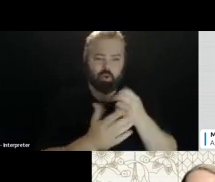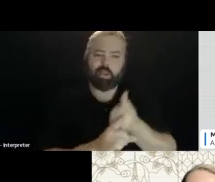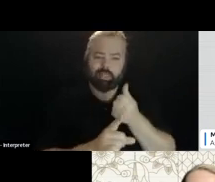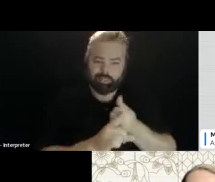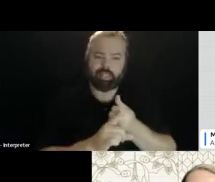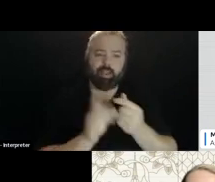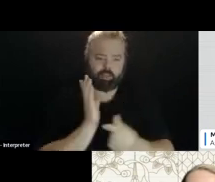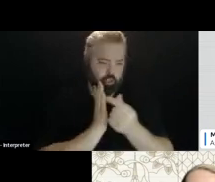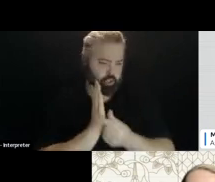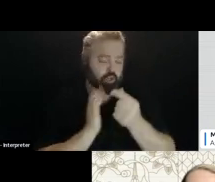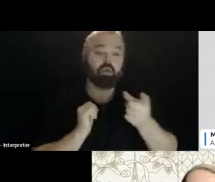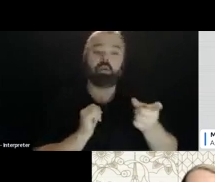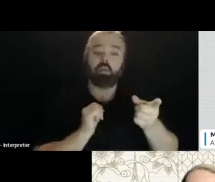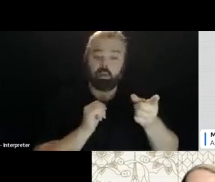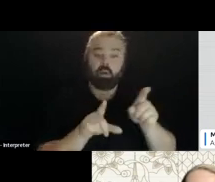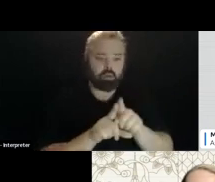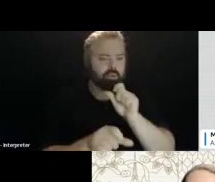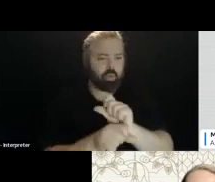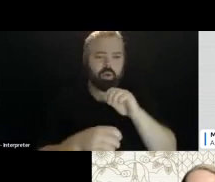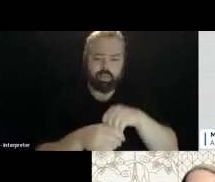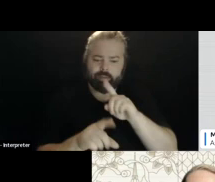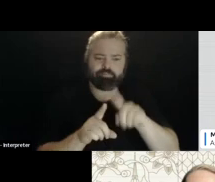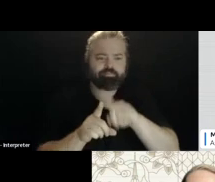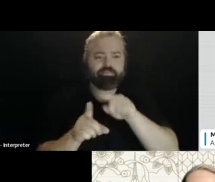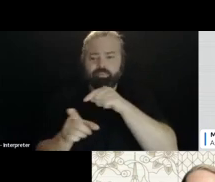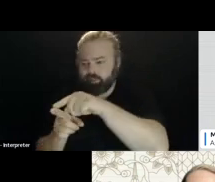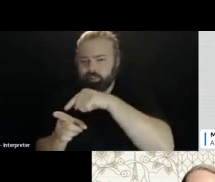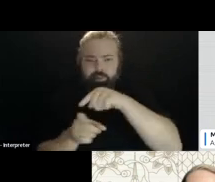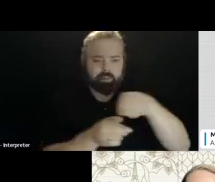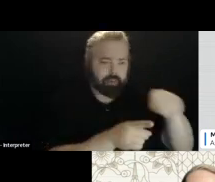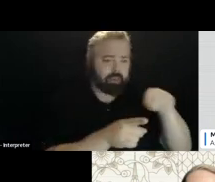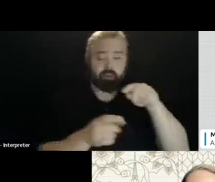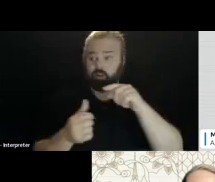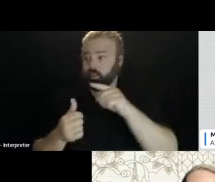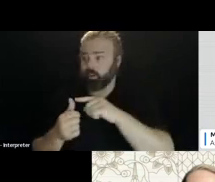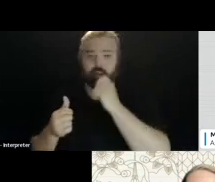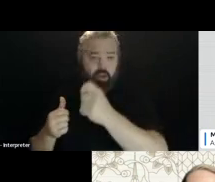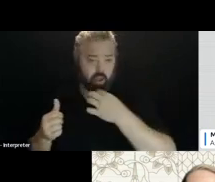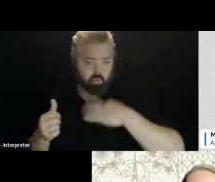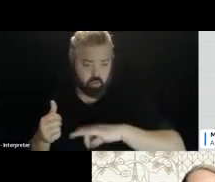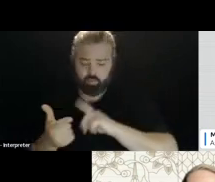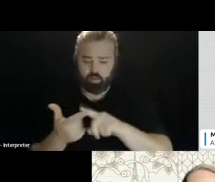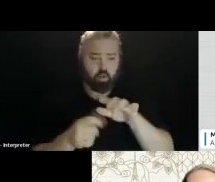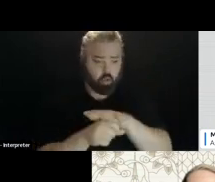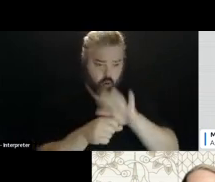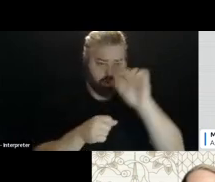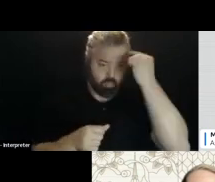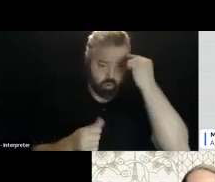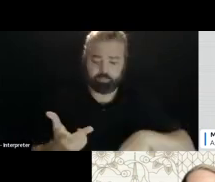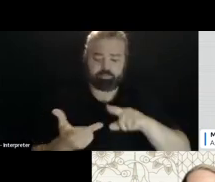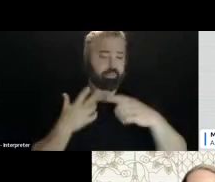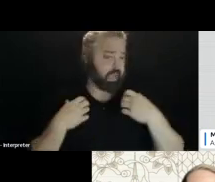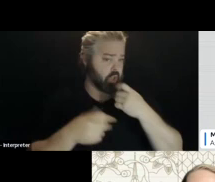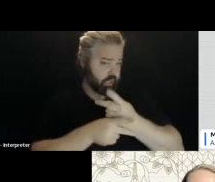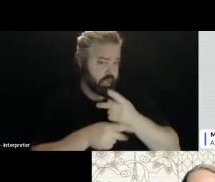has also worked in various industries, including nonprofit, local government, healthcare IT,